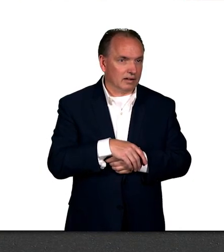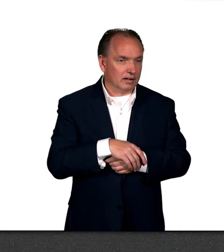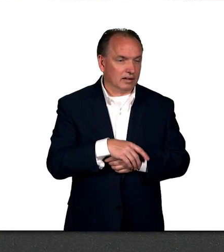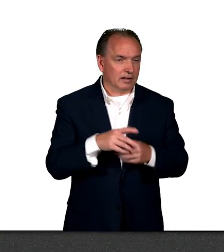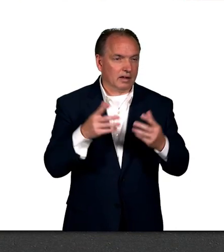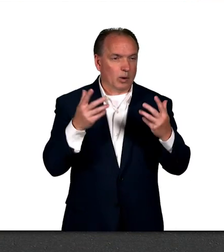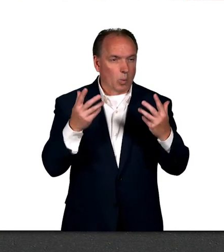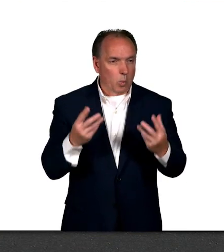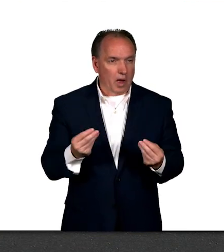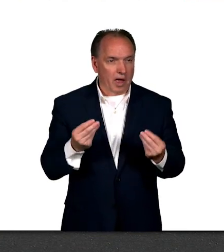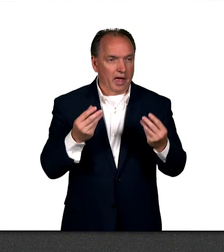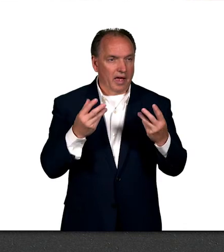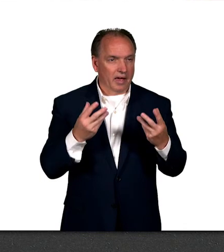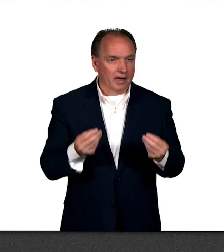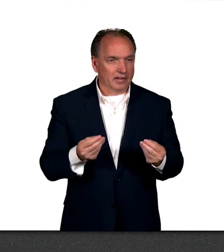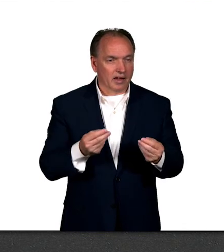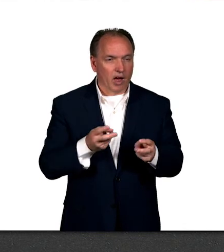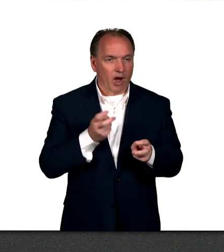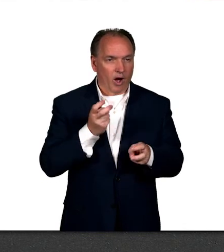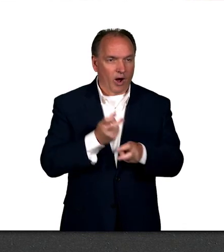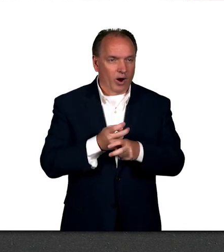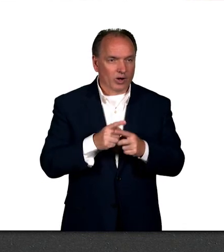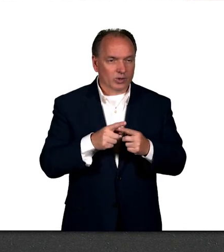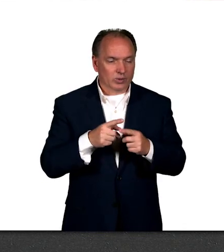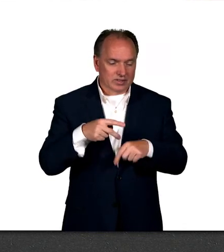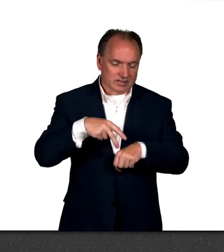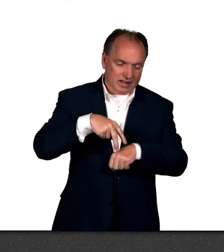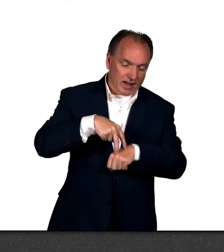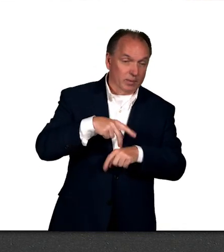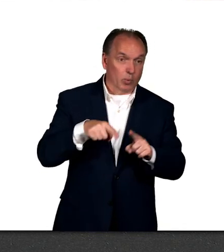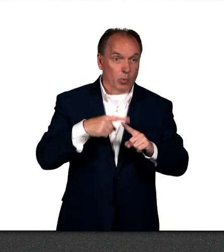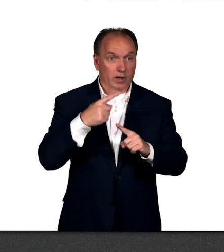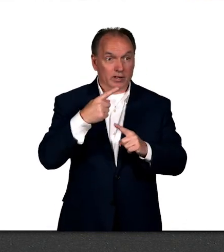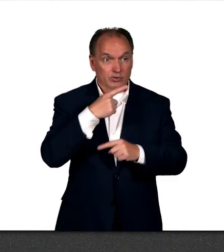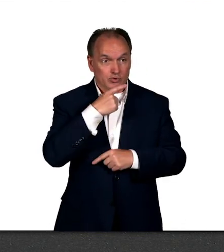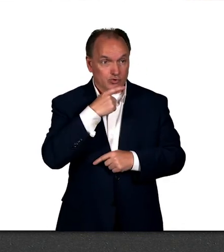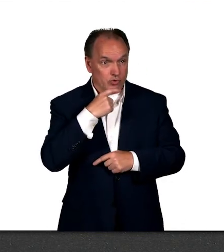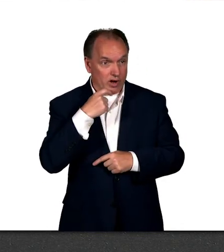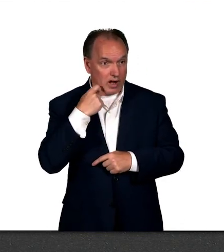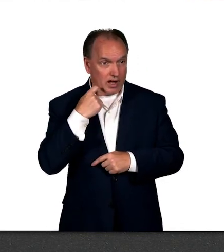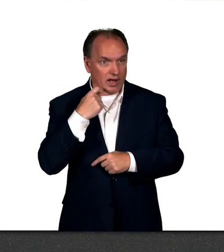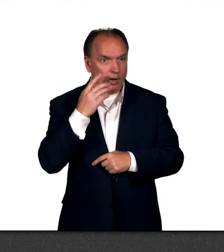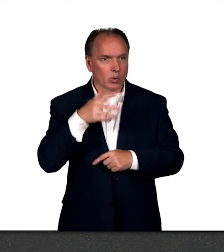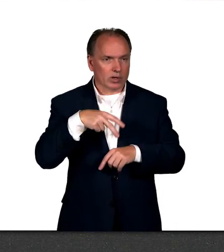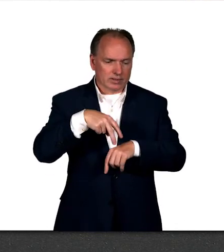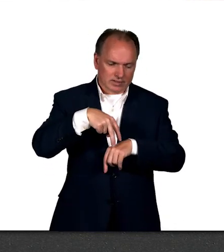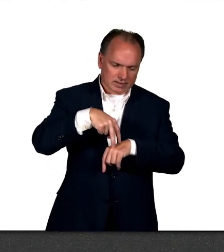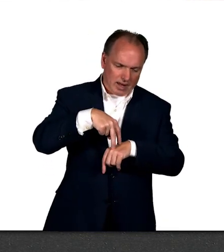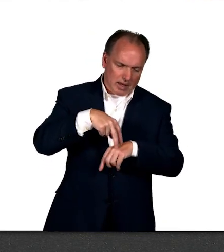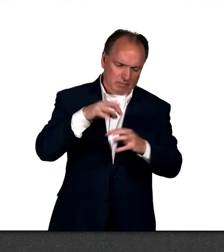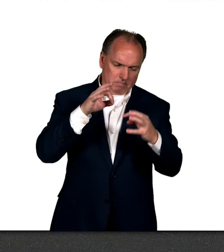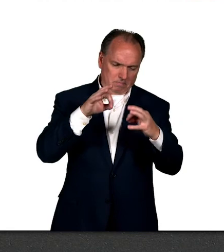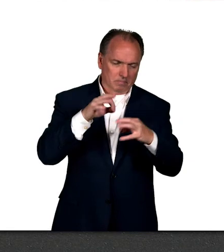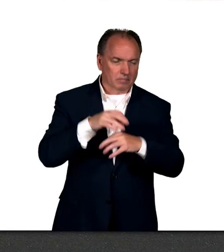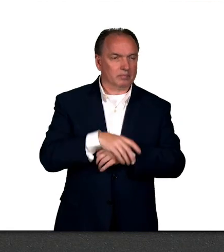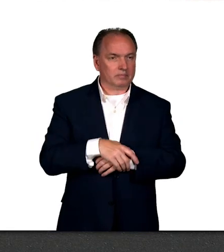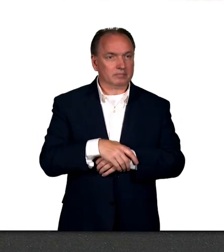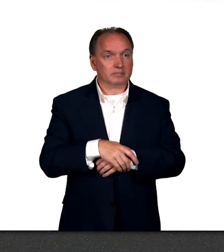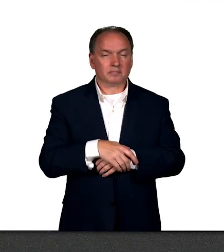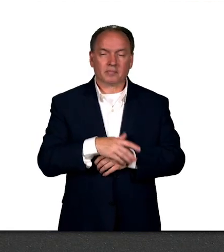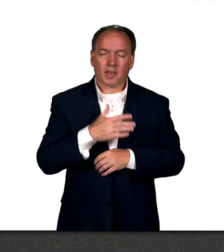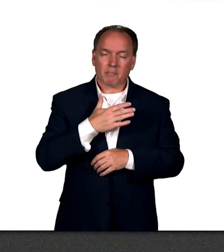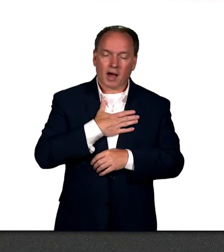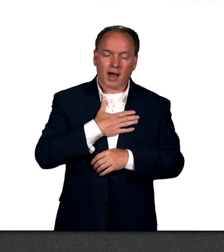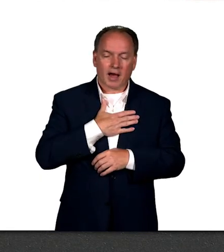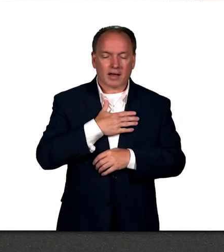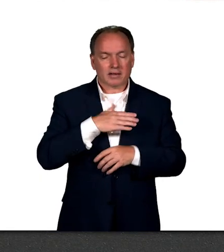He's wet and it's hard for him to stand up, but once he dries, he's gonna stand up perfectly.